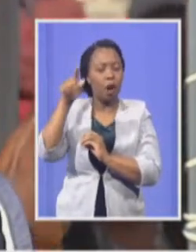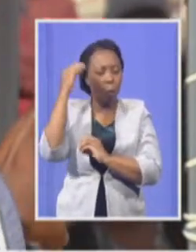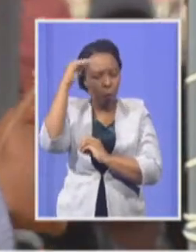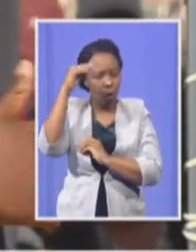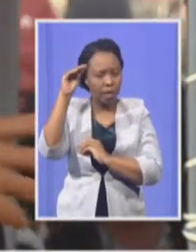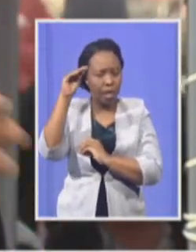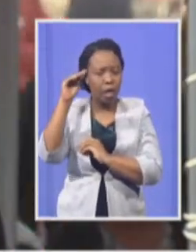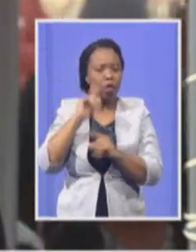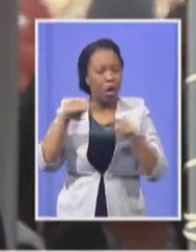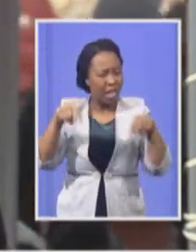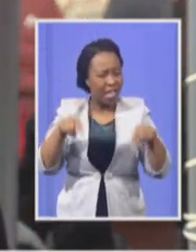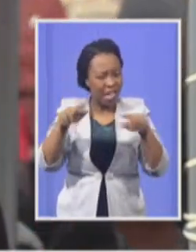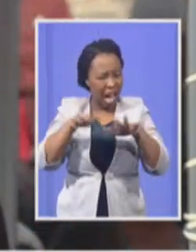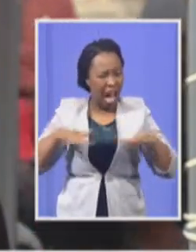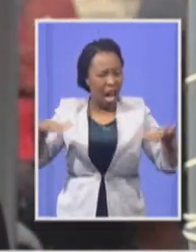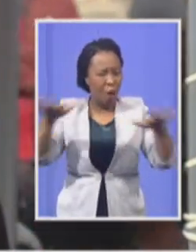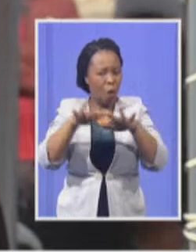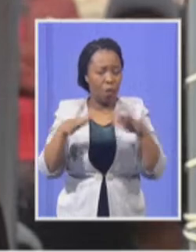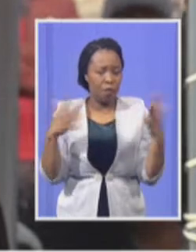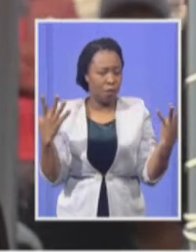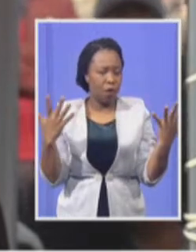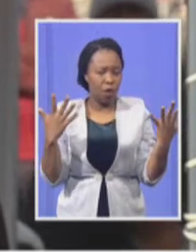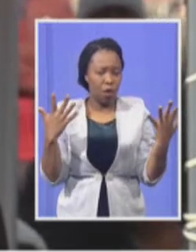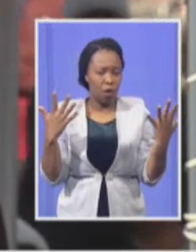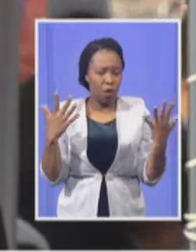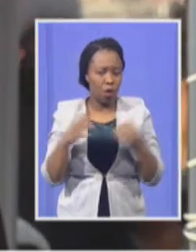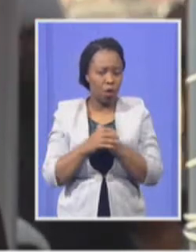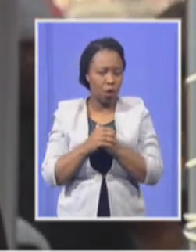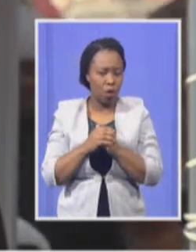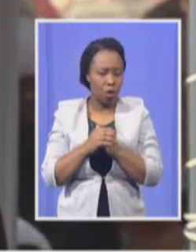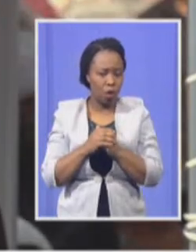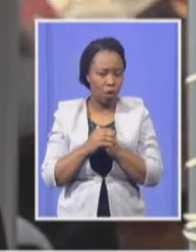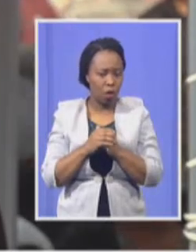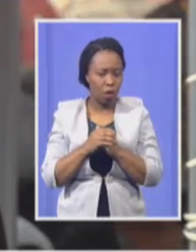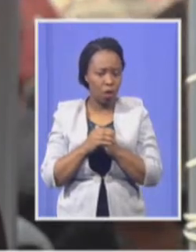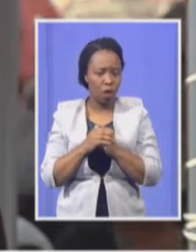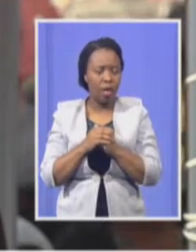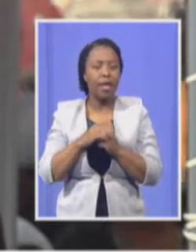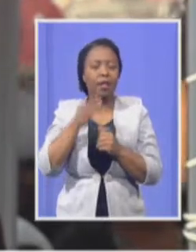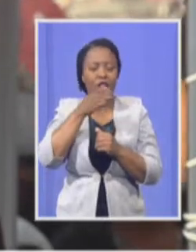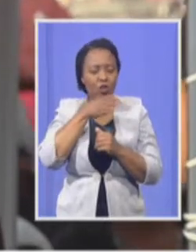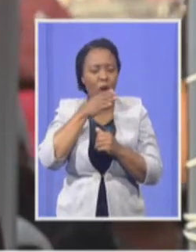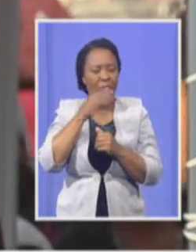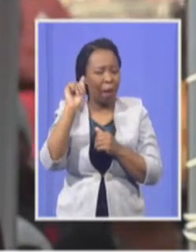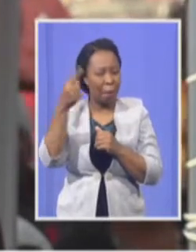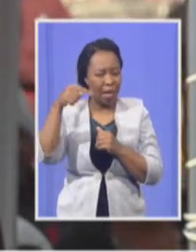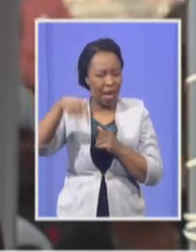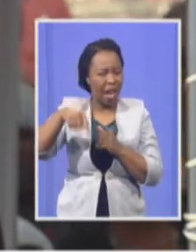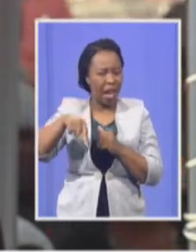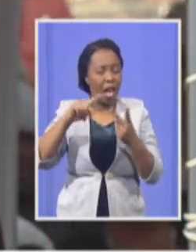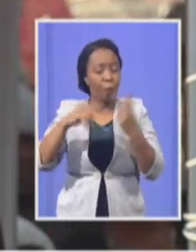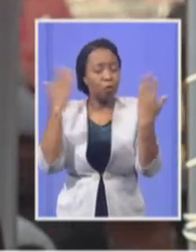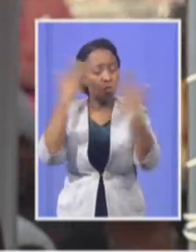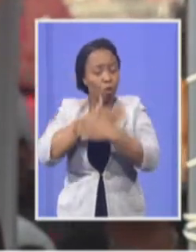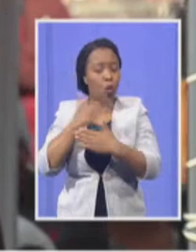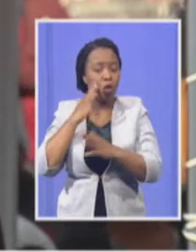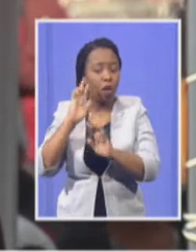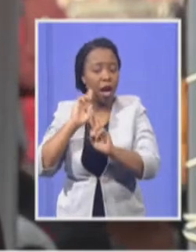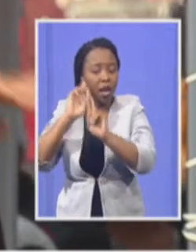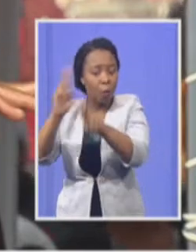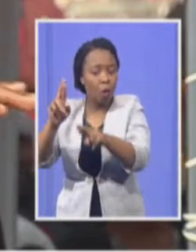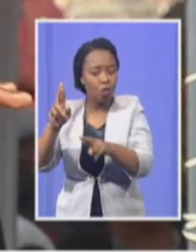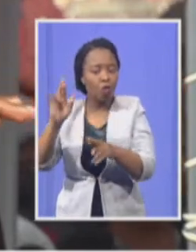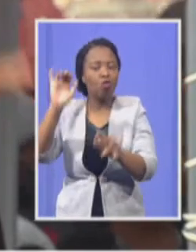le ndawo thina ke asisenayo futhi ba imini mezandikwana kuphela ebusuku so reporter uhlala lapha kude